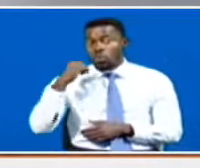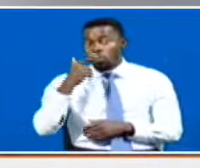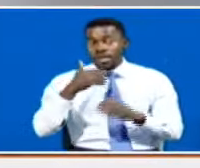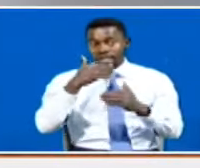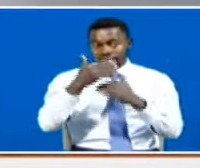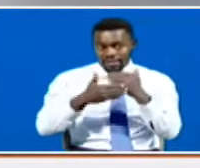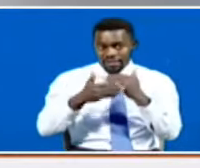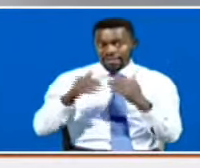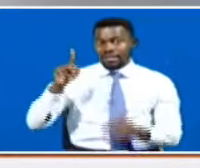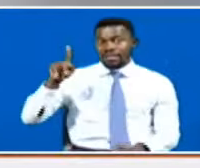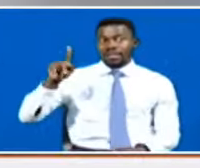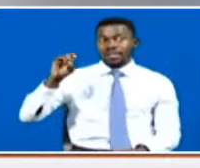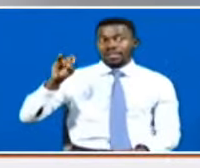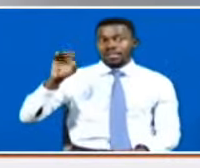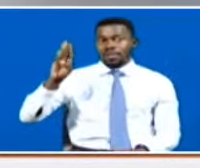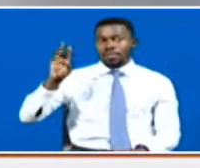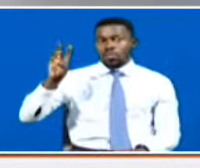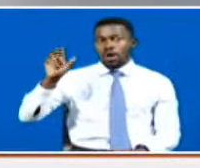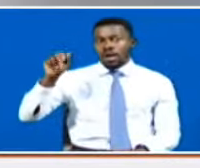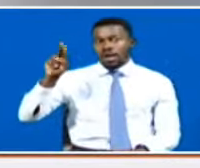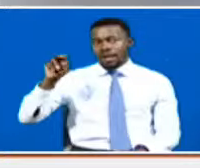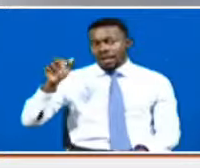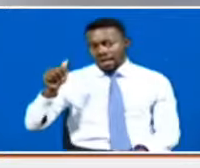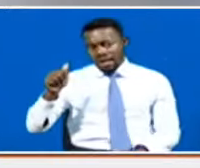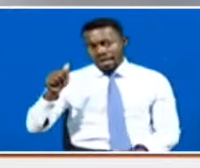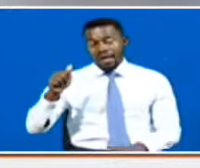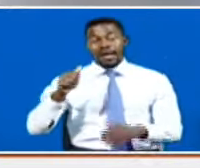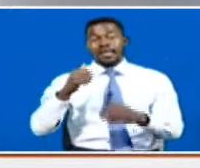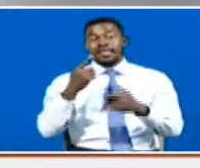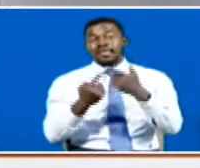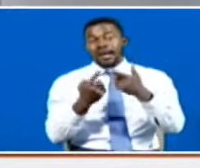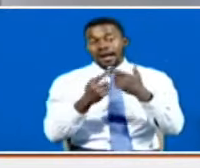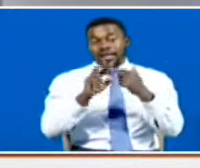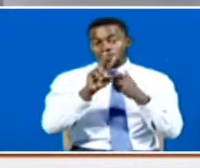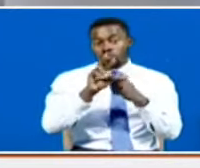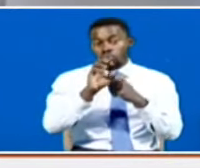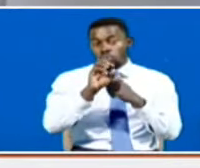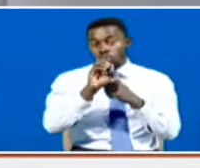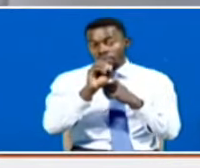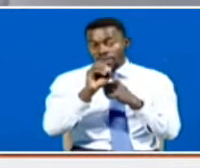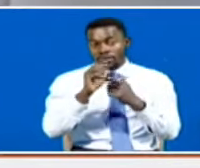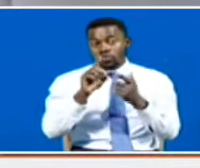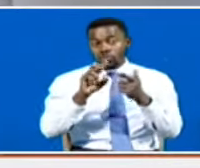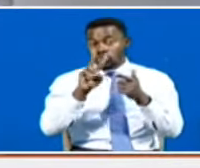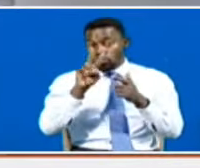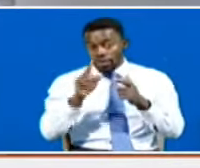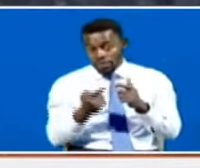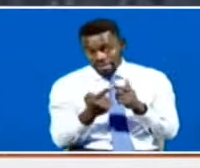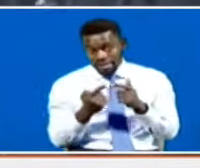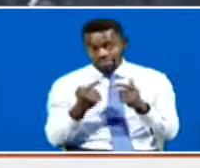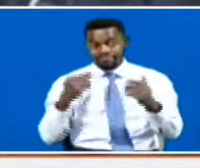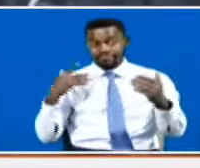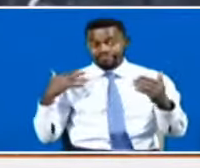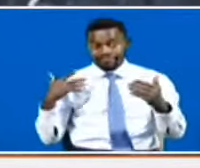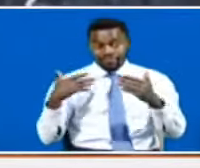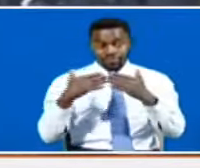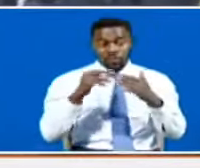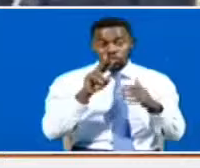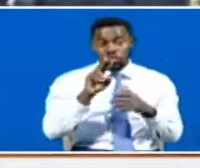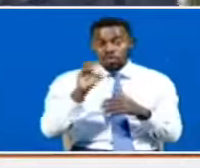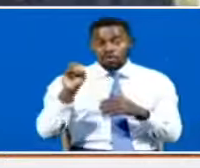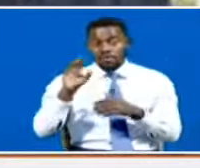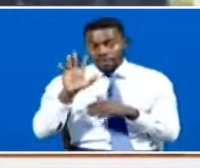Joseph Kibwana in 2000 and held the position until 2005. General Kibwana became the first